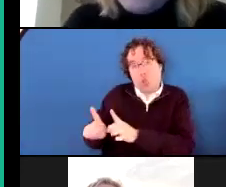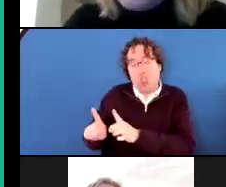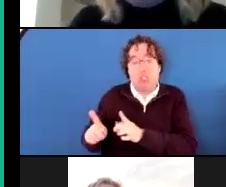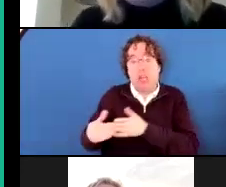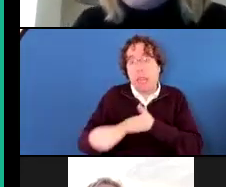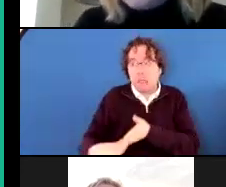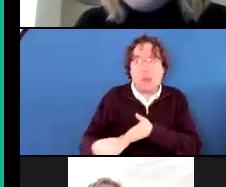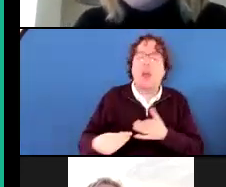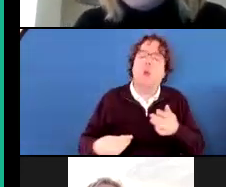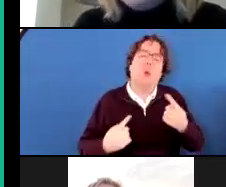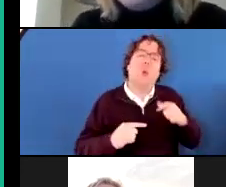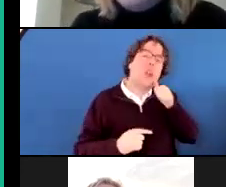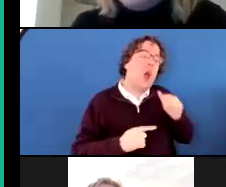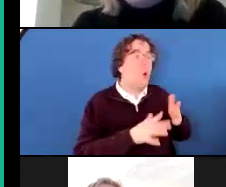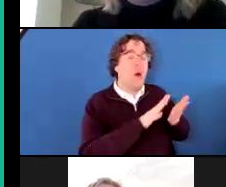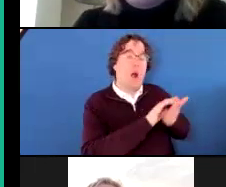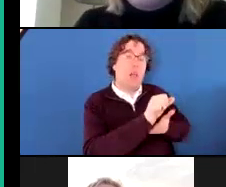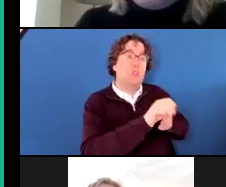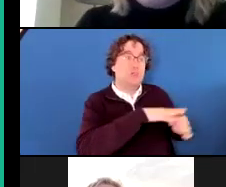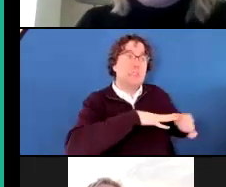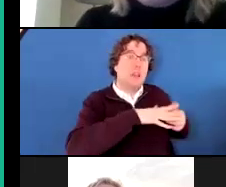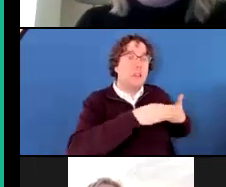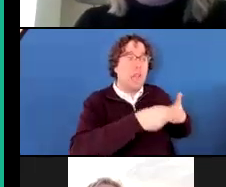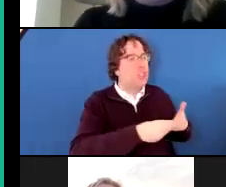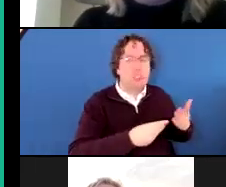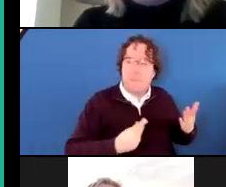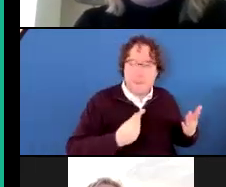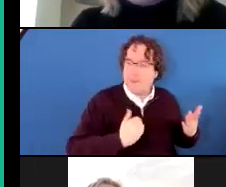underrepresented within cultural sector leadership.